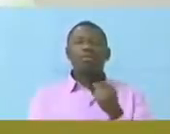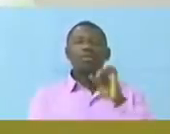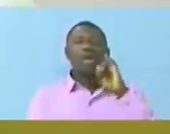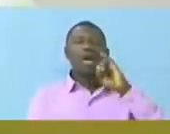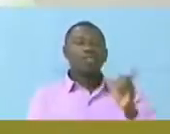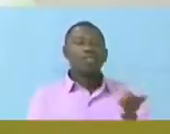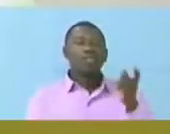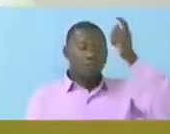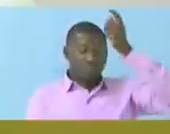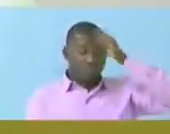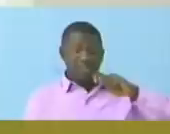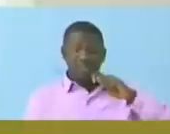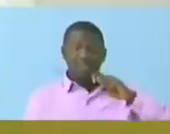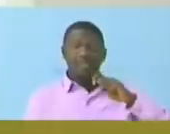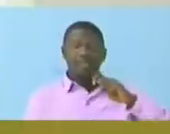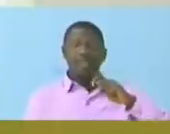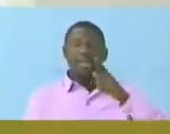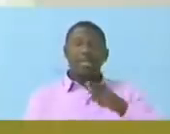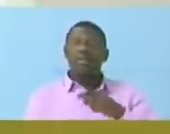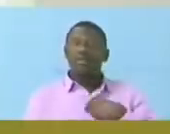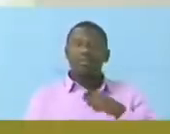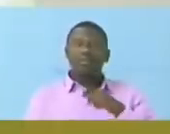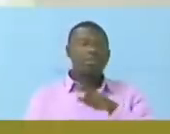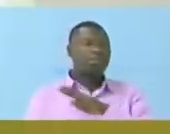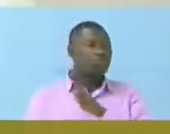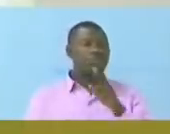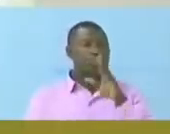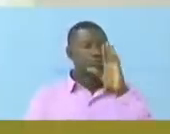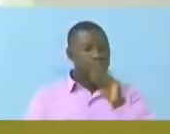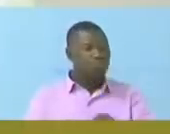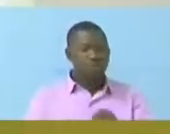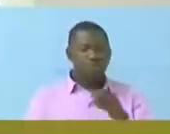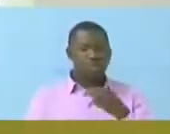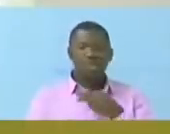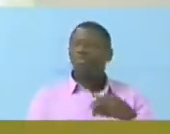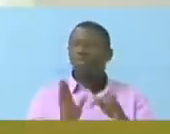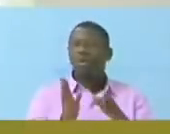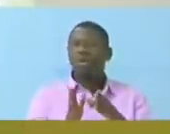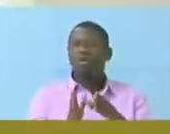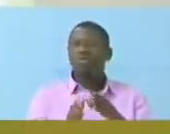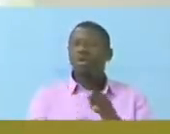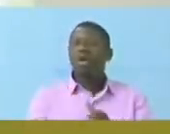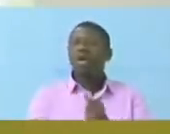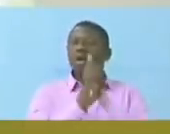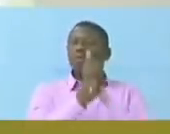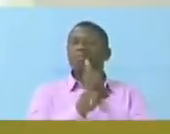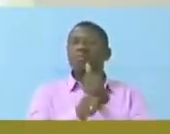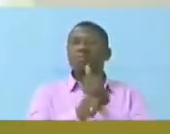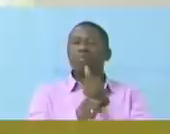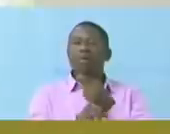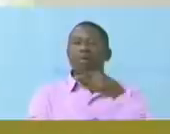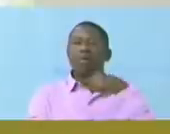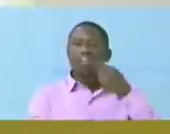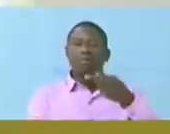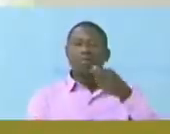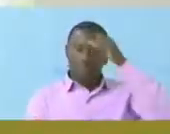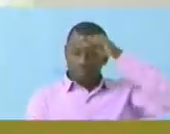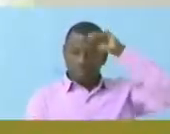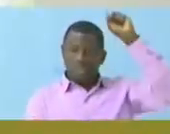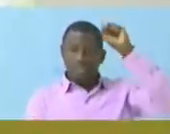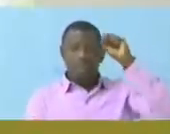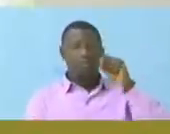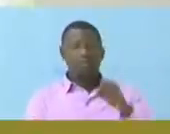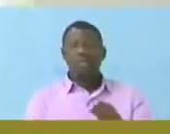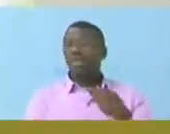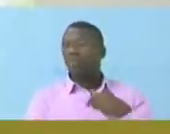Inspector General of Police and cannot act in that capacity for the president. You agree with that? Kake IGP di